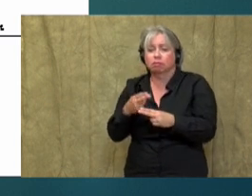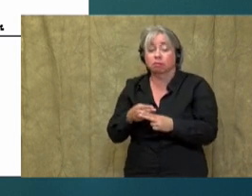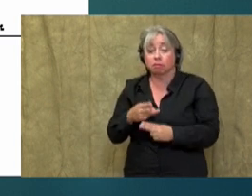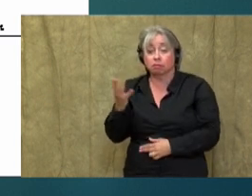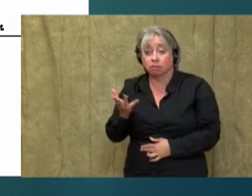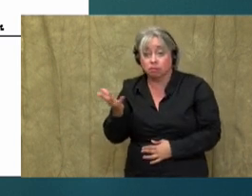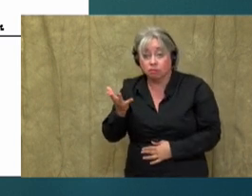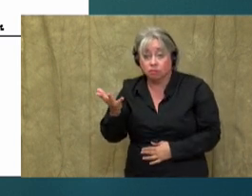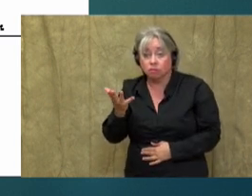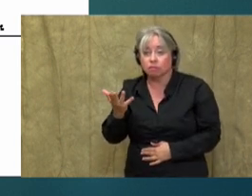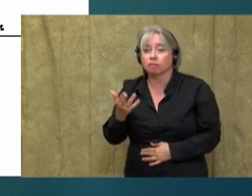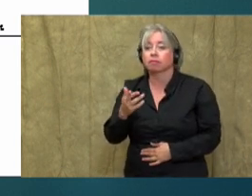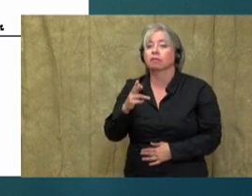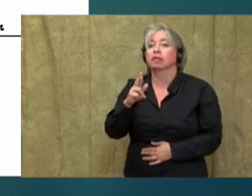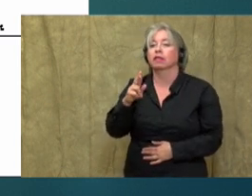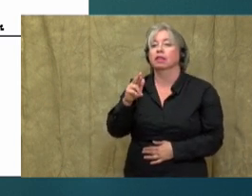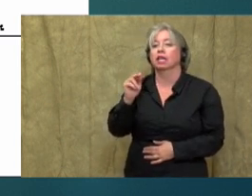a